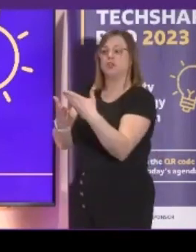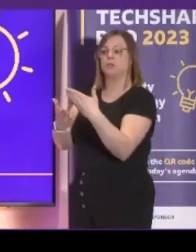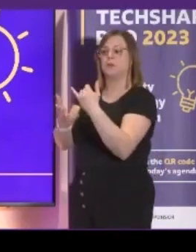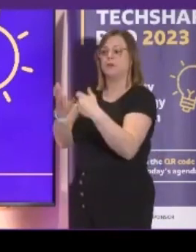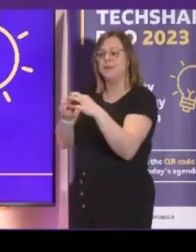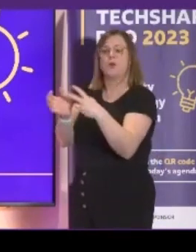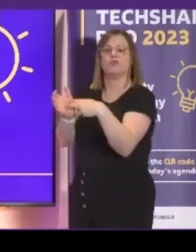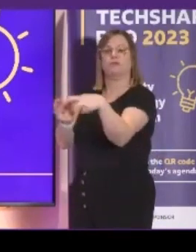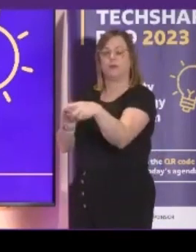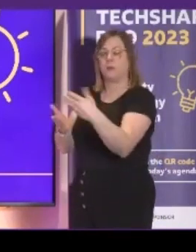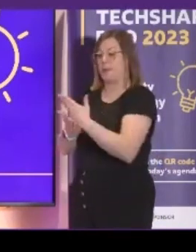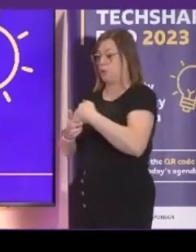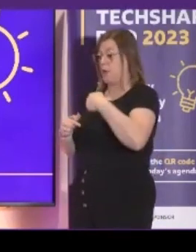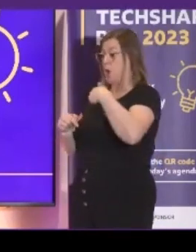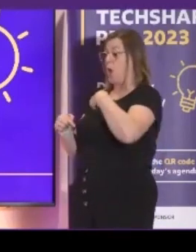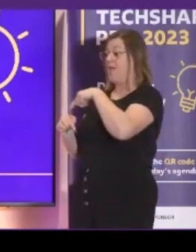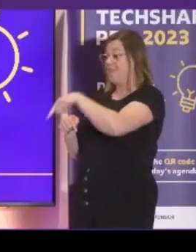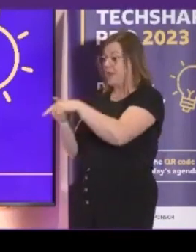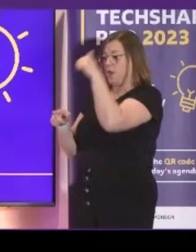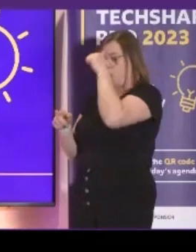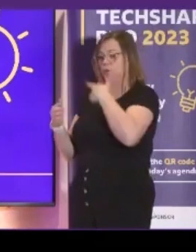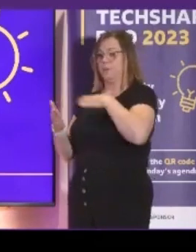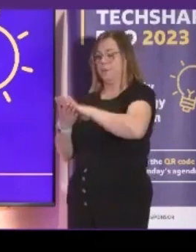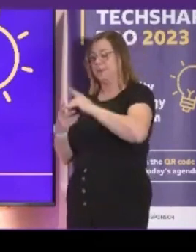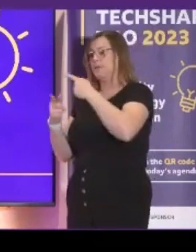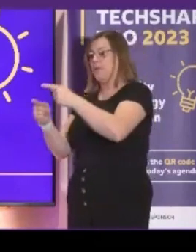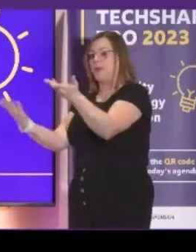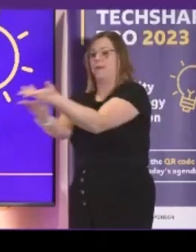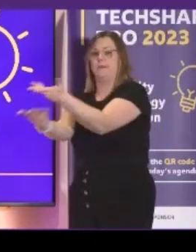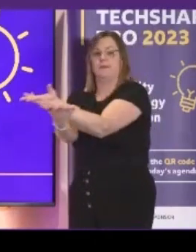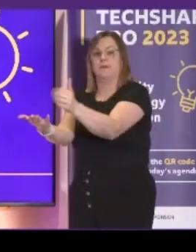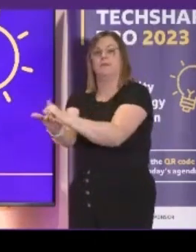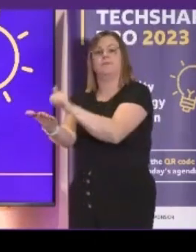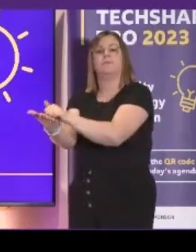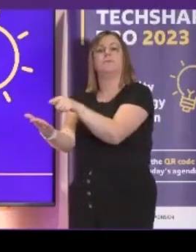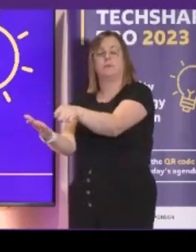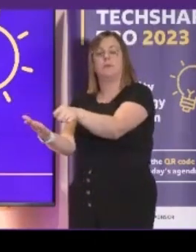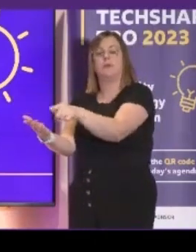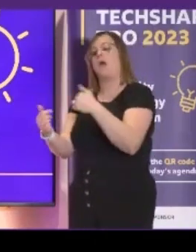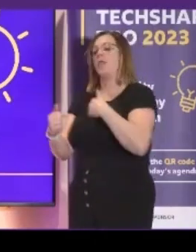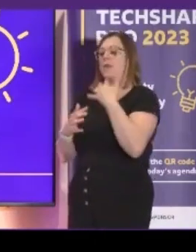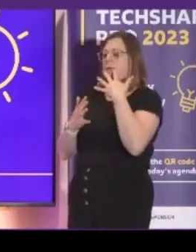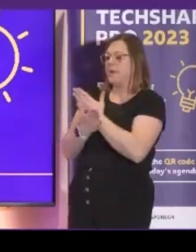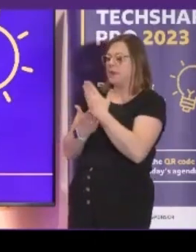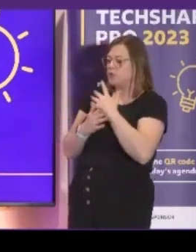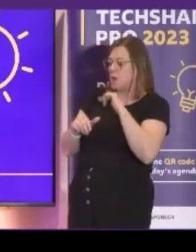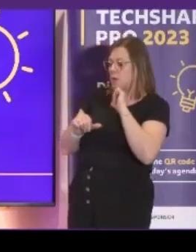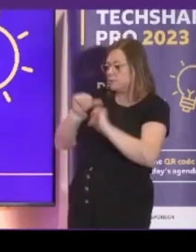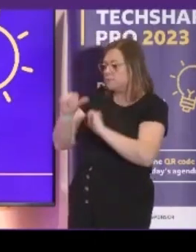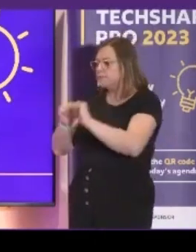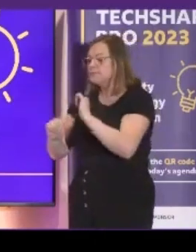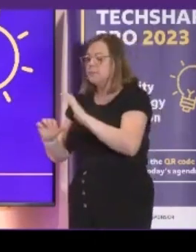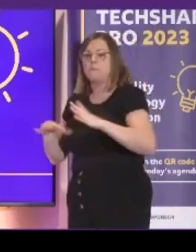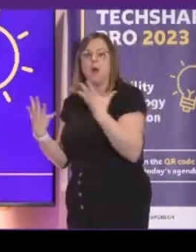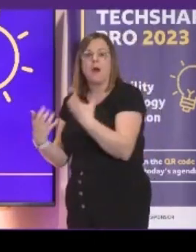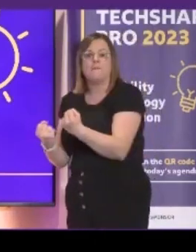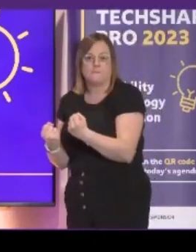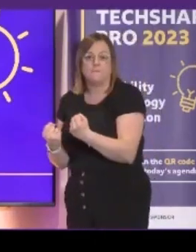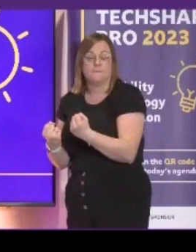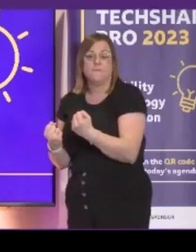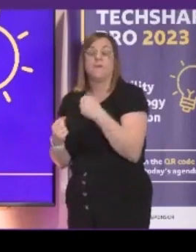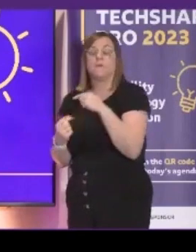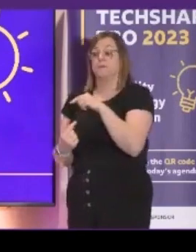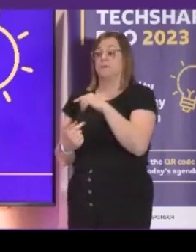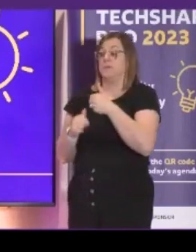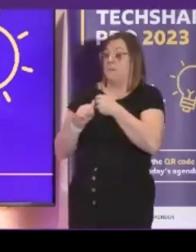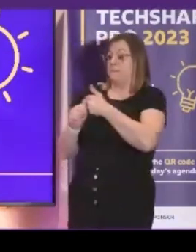that our partners know that, so that they're having those conversations with their subcontractors and making sure that they can check all those processes are in place, and really supporting the